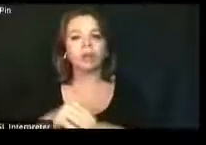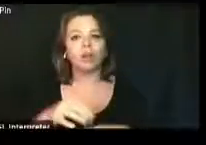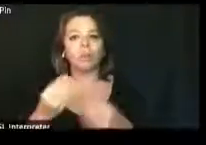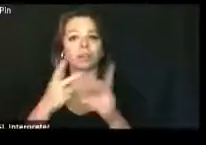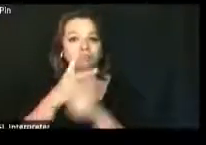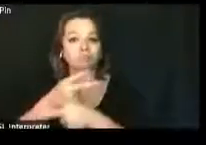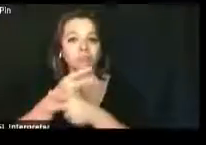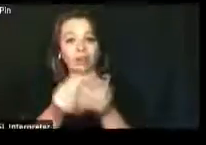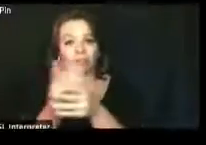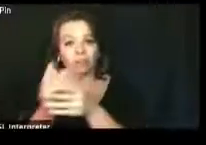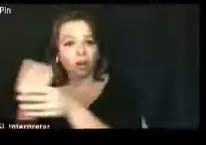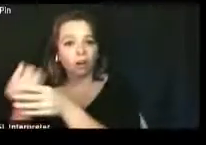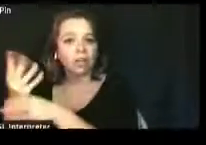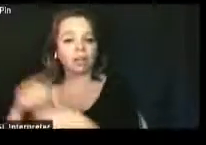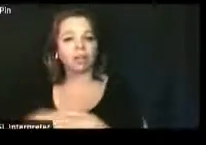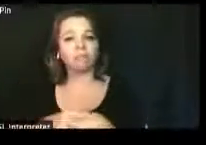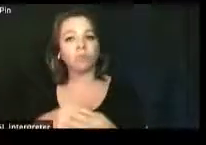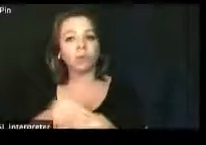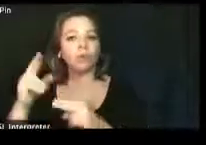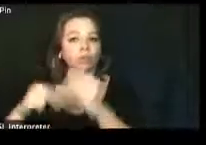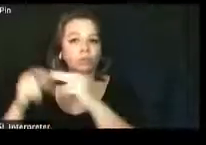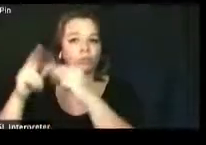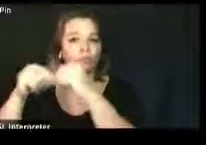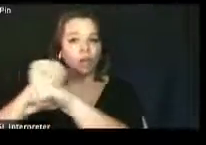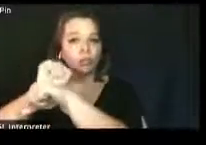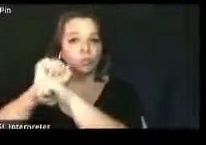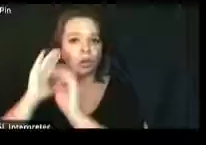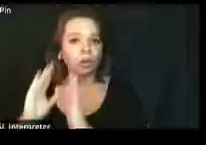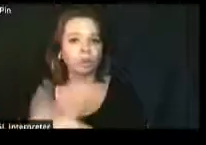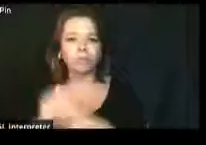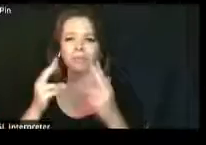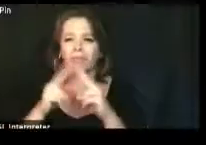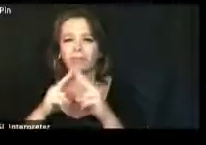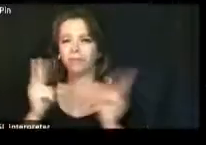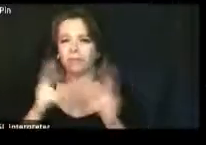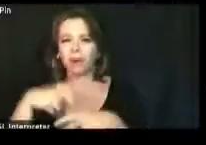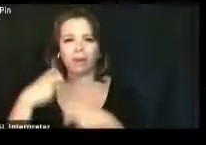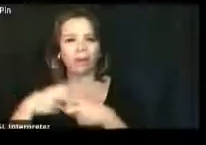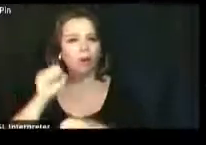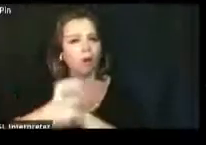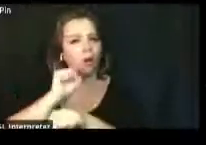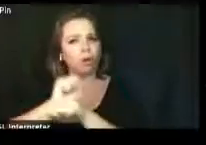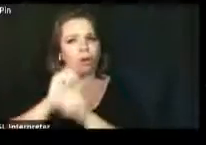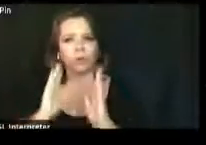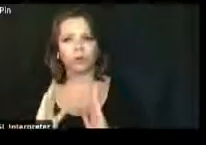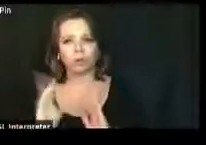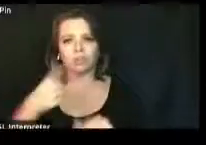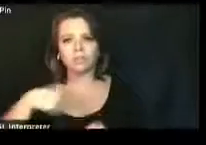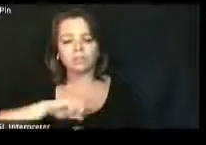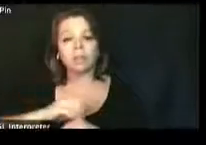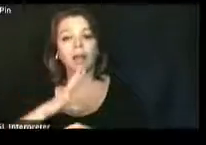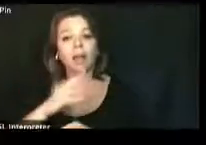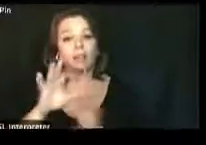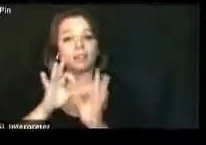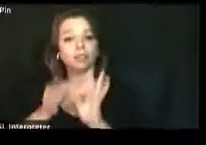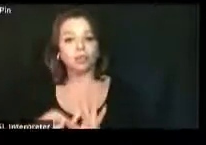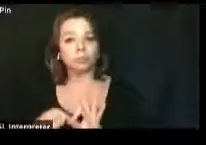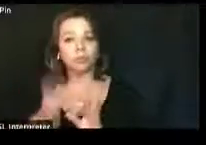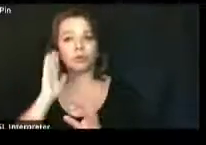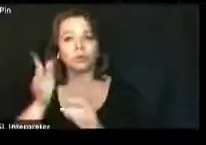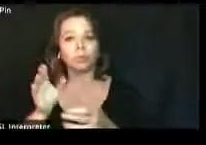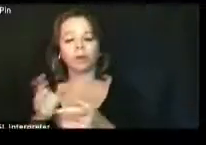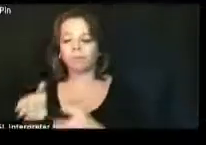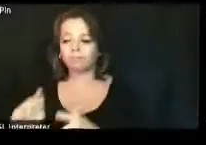do construction work. We are very hardworking people. And the interpreter will ask the speaker to